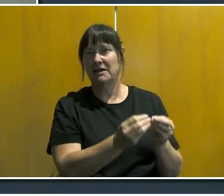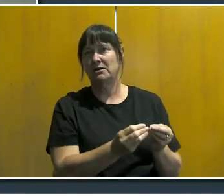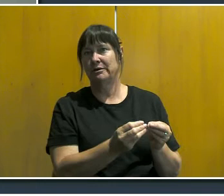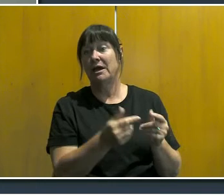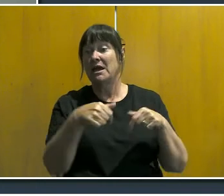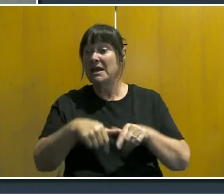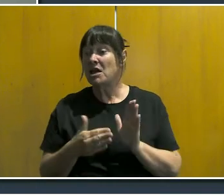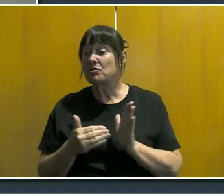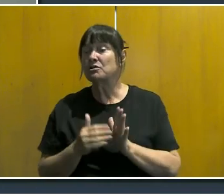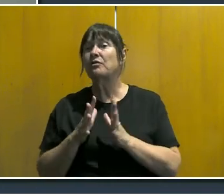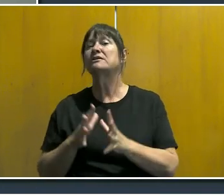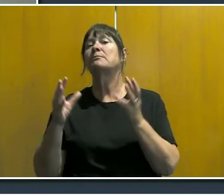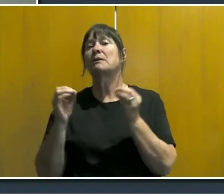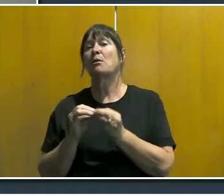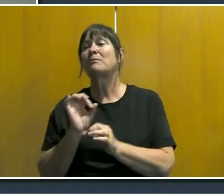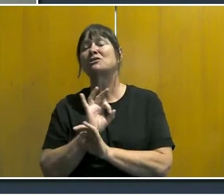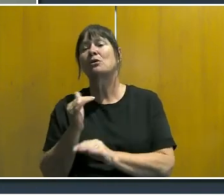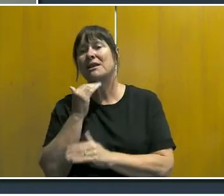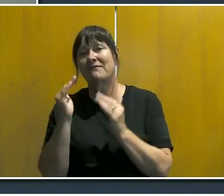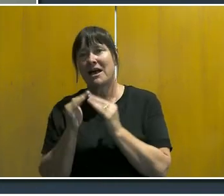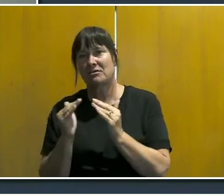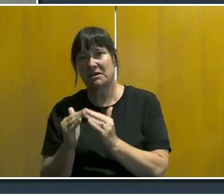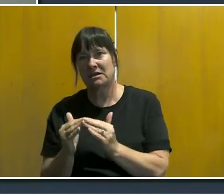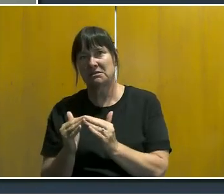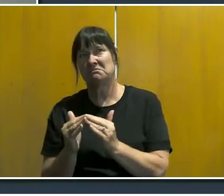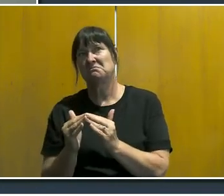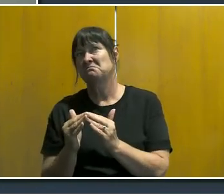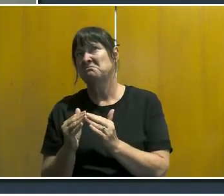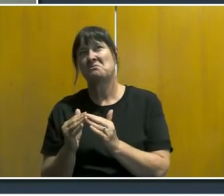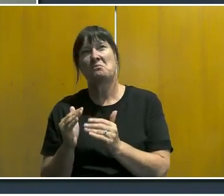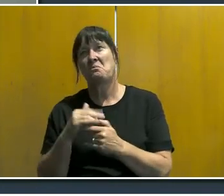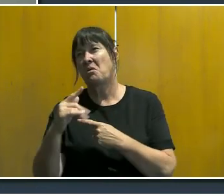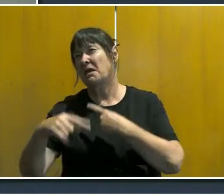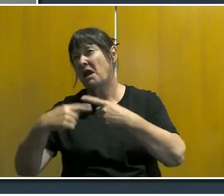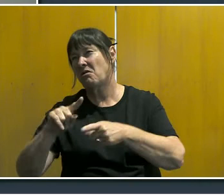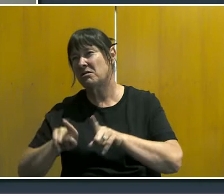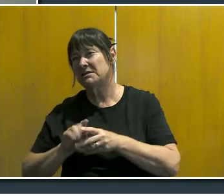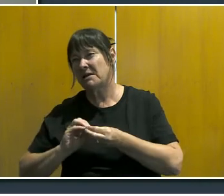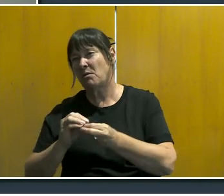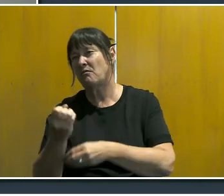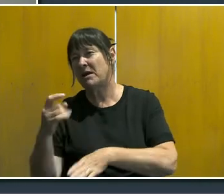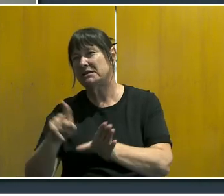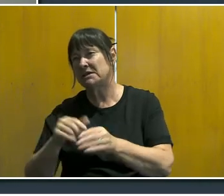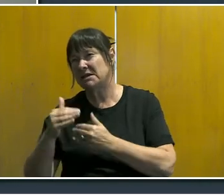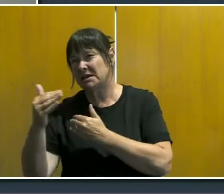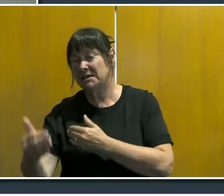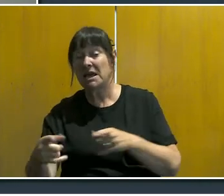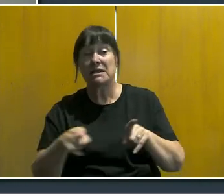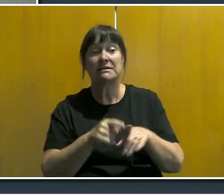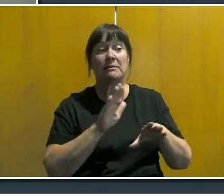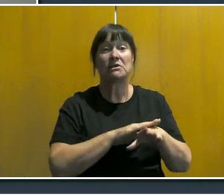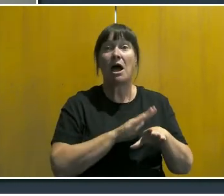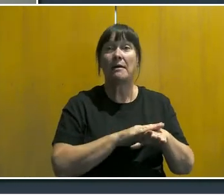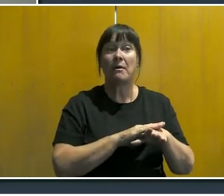New Zealand at the moment, is we have a shortage of houses that's going to go probably for the next decade. Overlay on that, we've got a pandemic, an